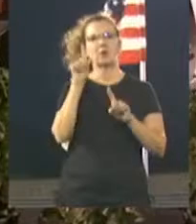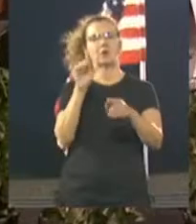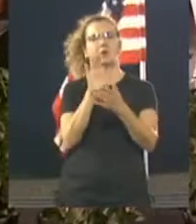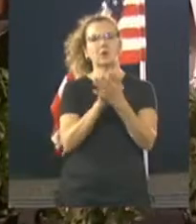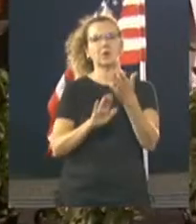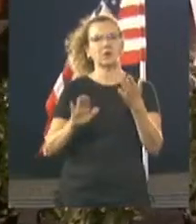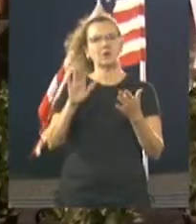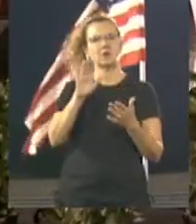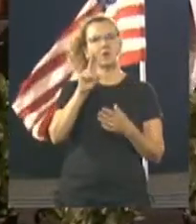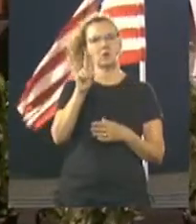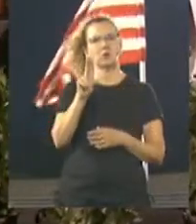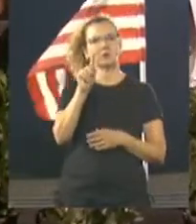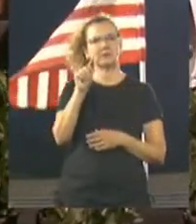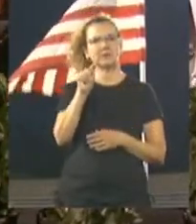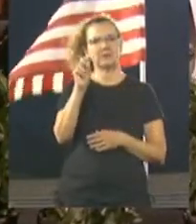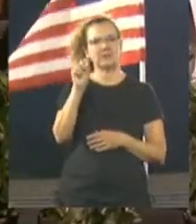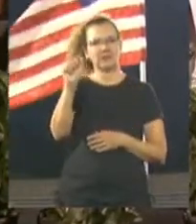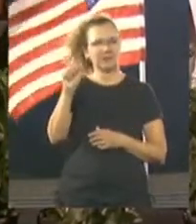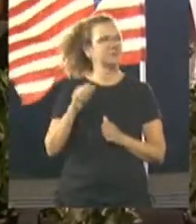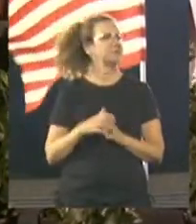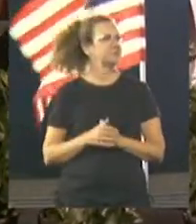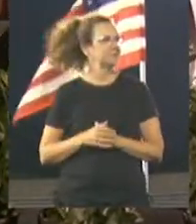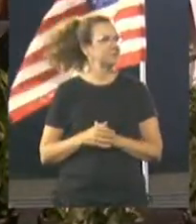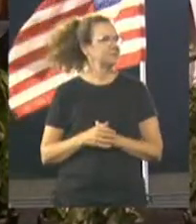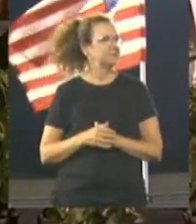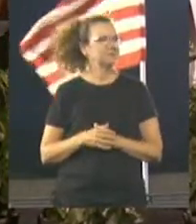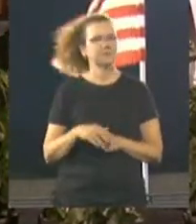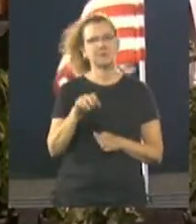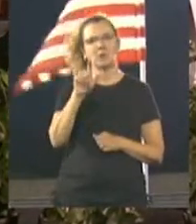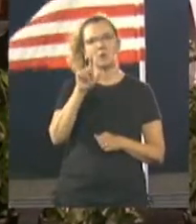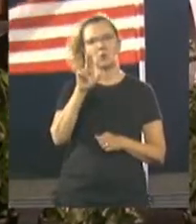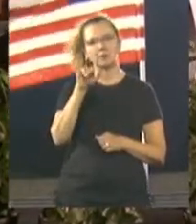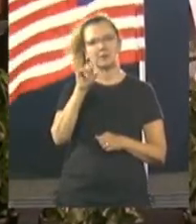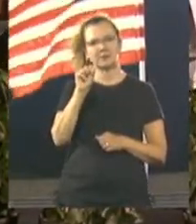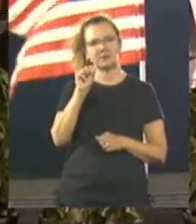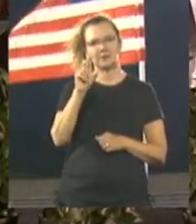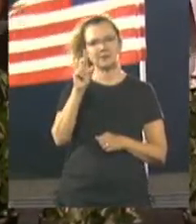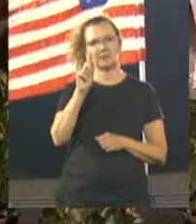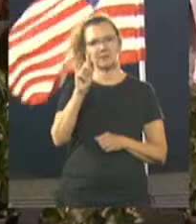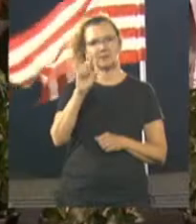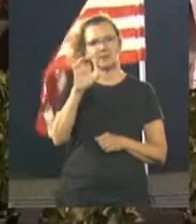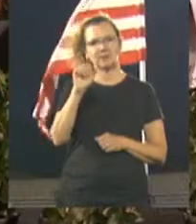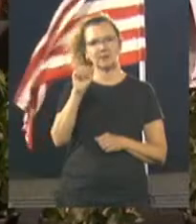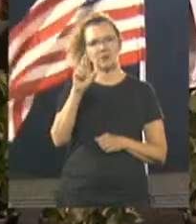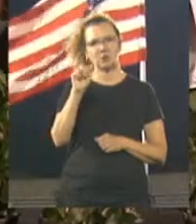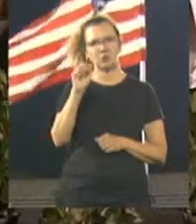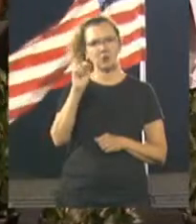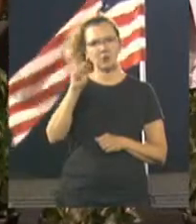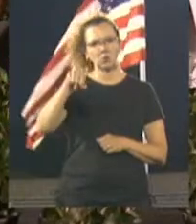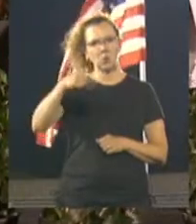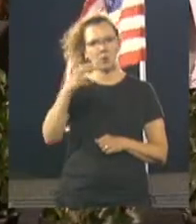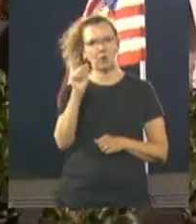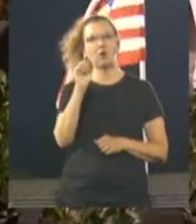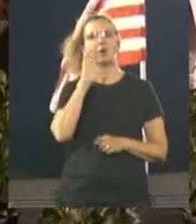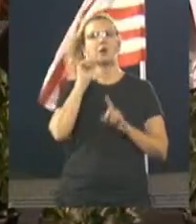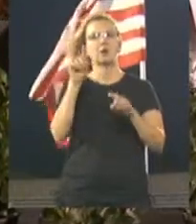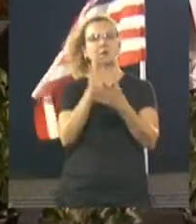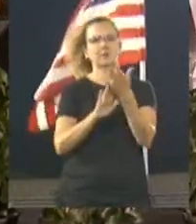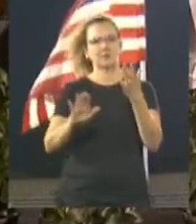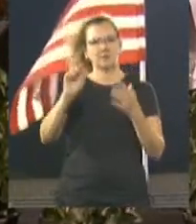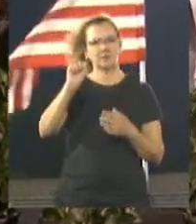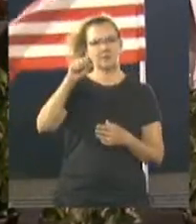University of Texas at San Antonio. Luis D. Carranco will be attending St.